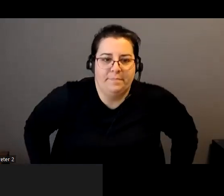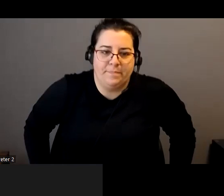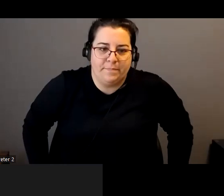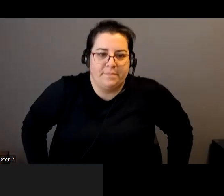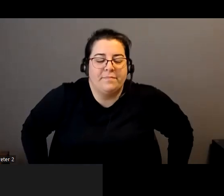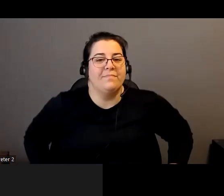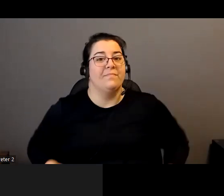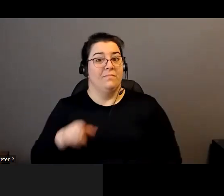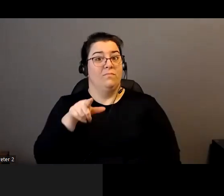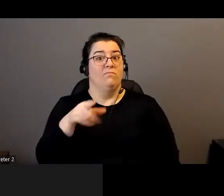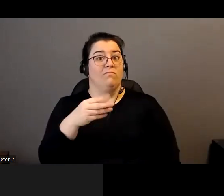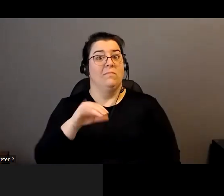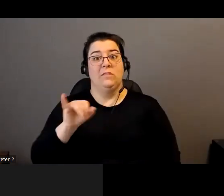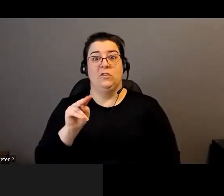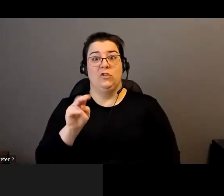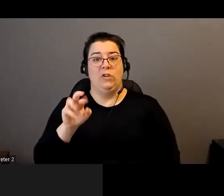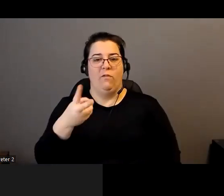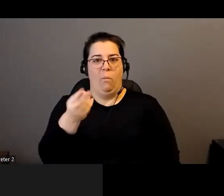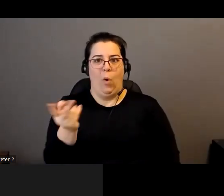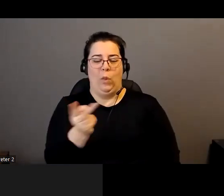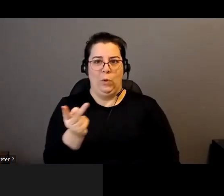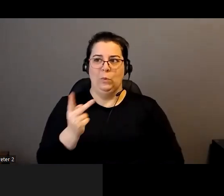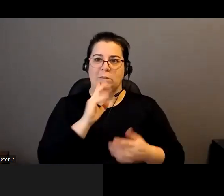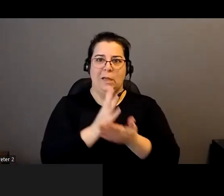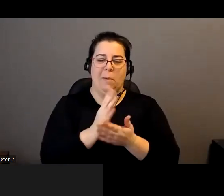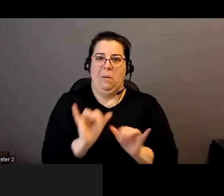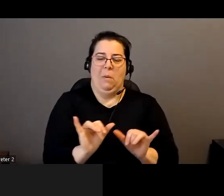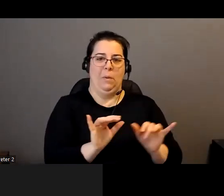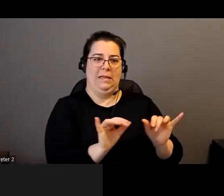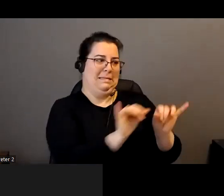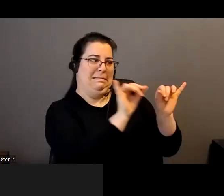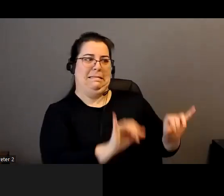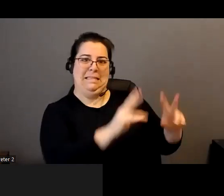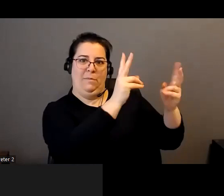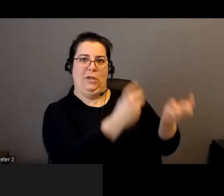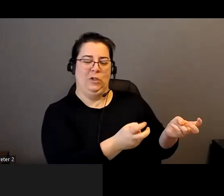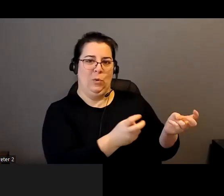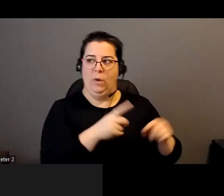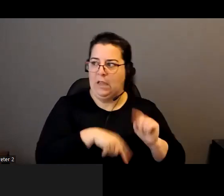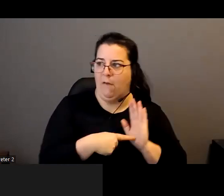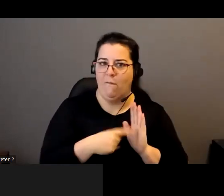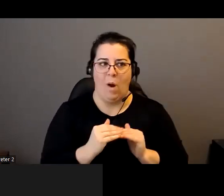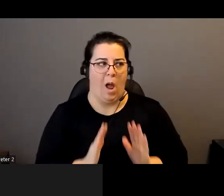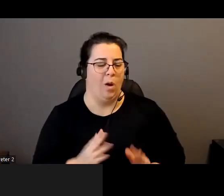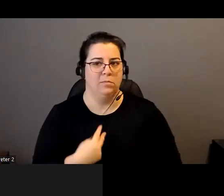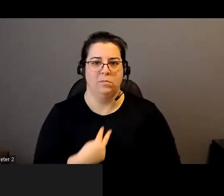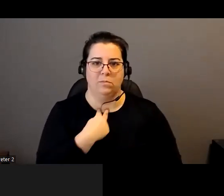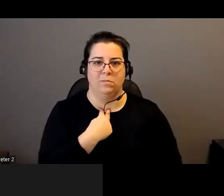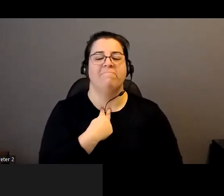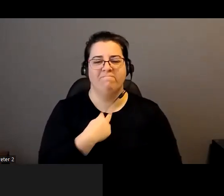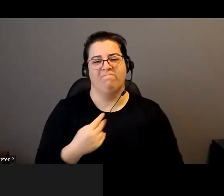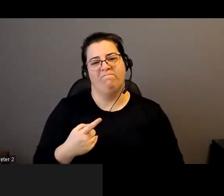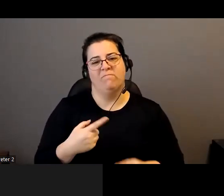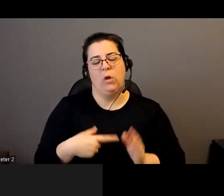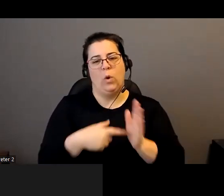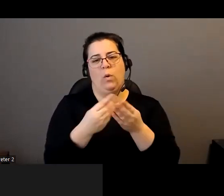presentations. And it's something that, a systemic issue that we do continue to need to address as well. There was just